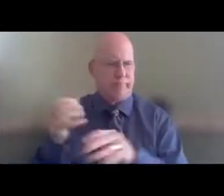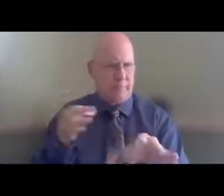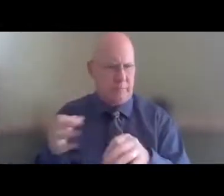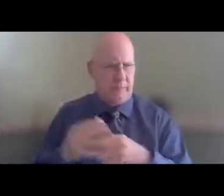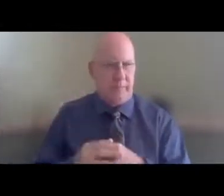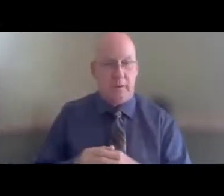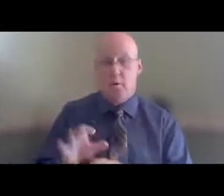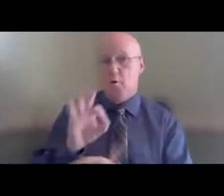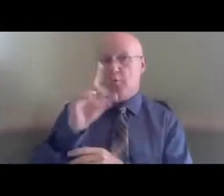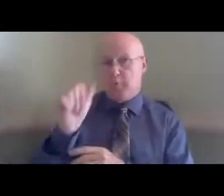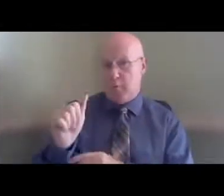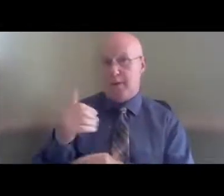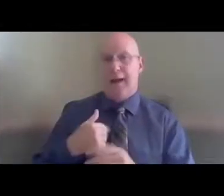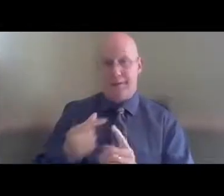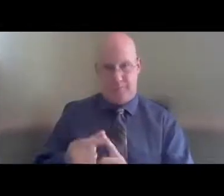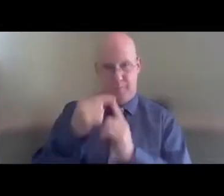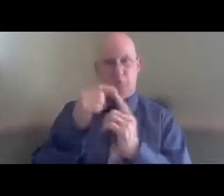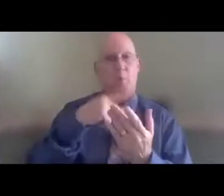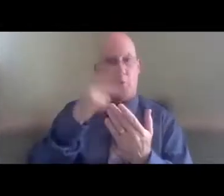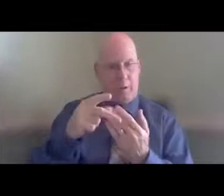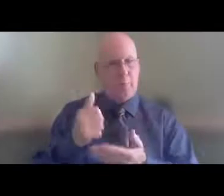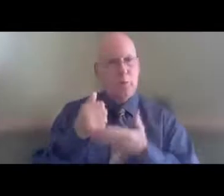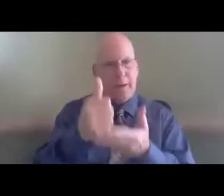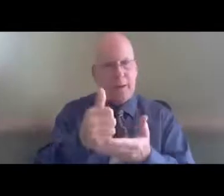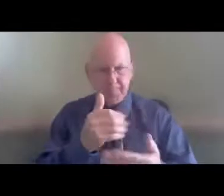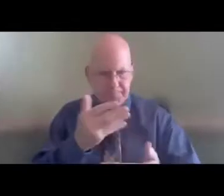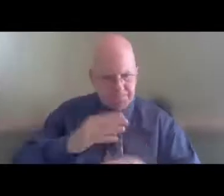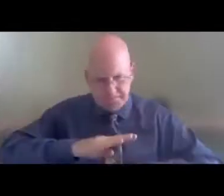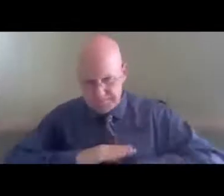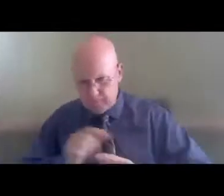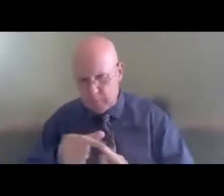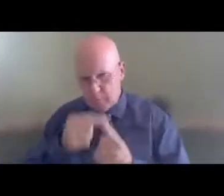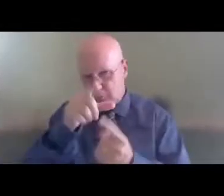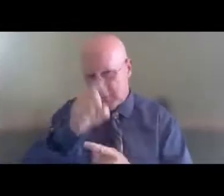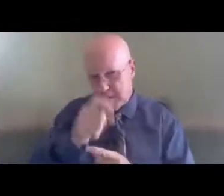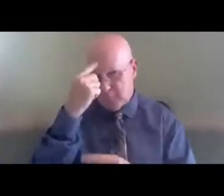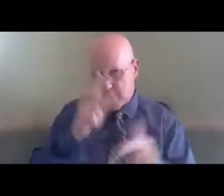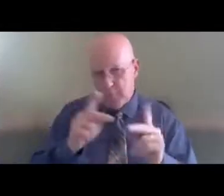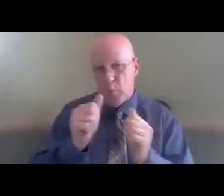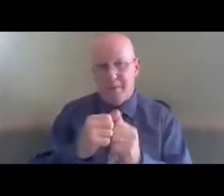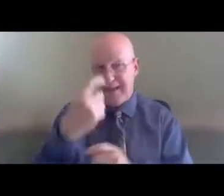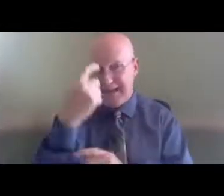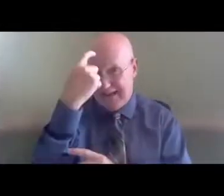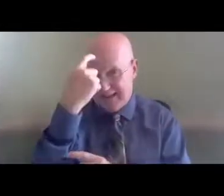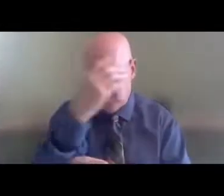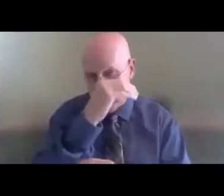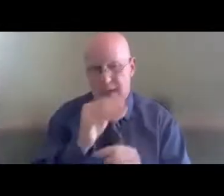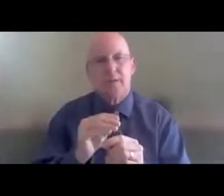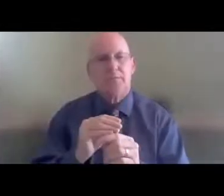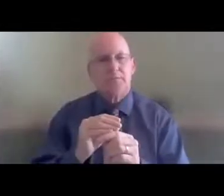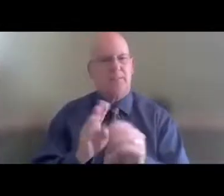specifically designed to help meet the unique needs of individuals with intellectual and